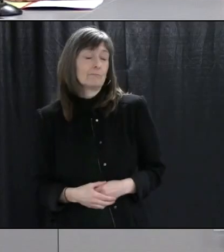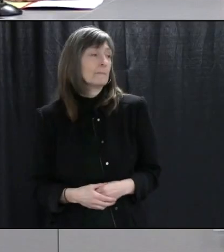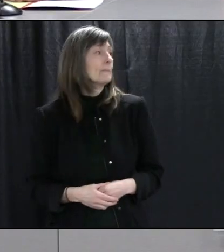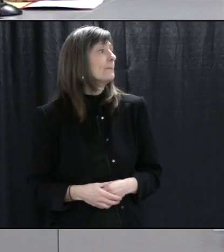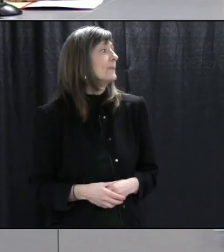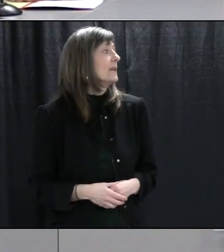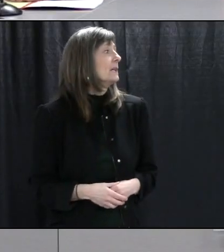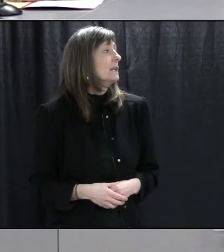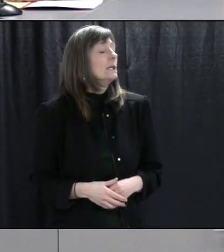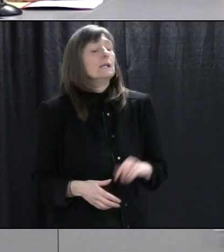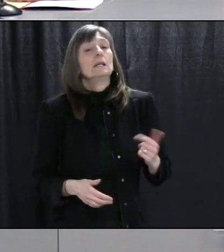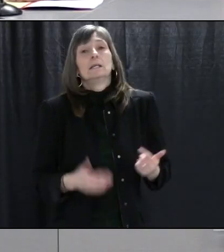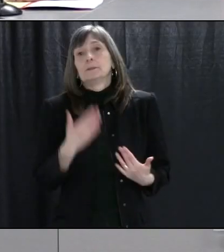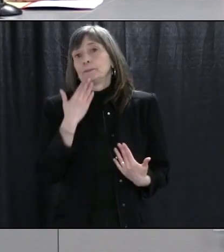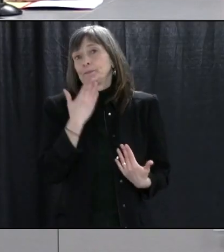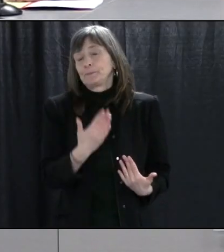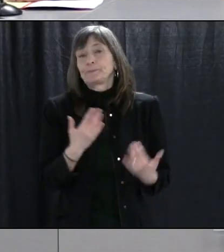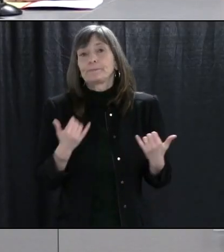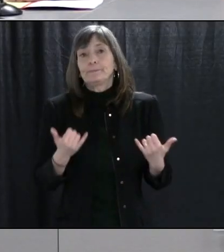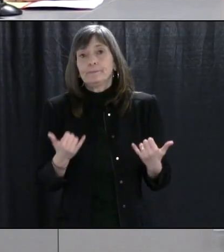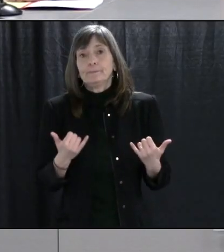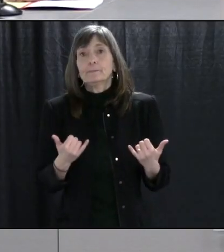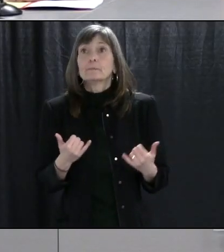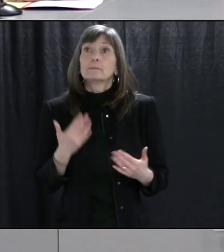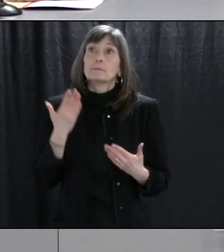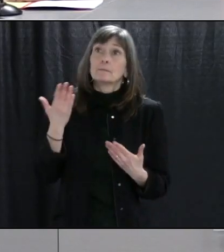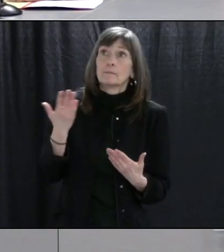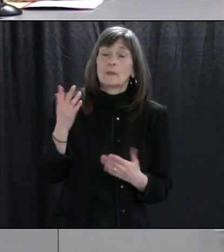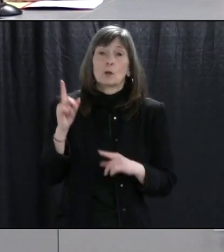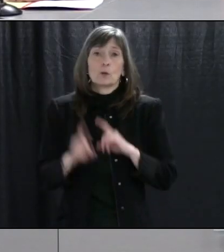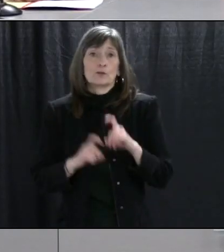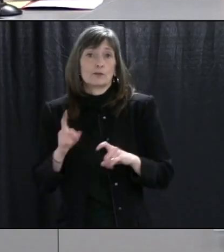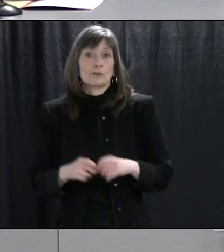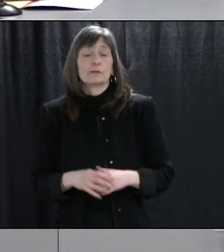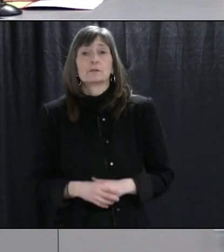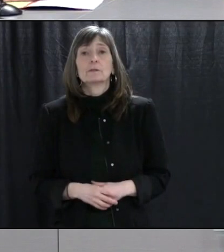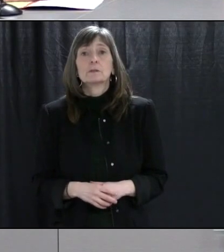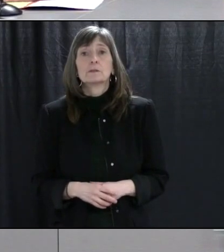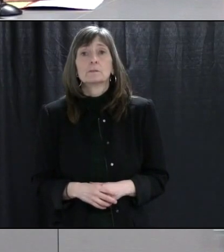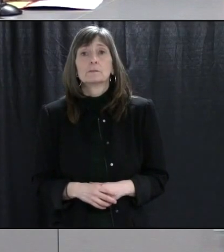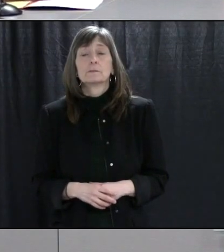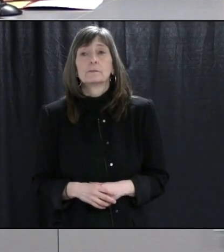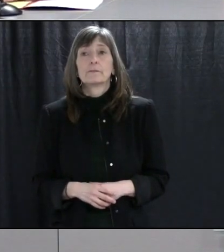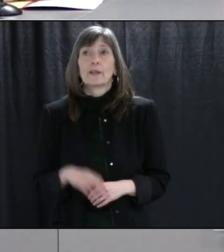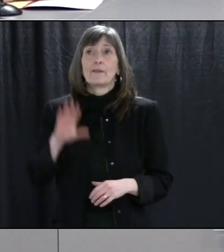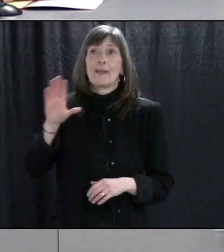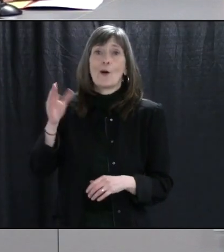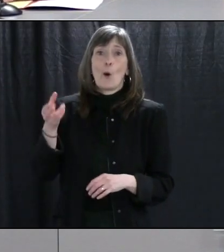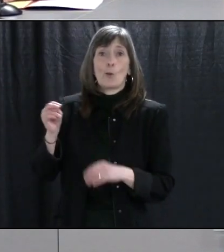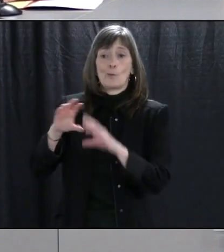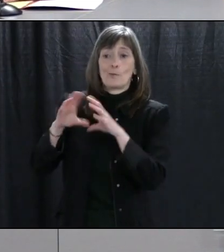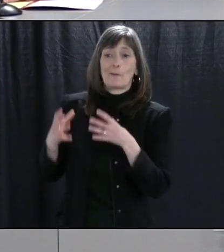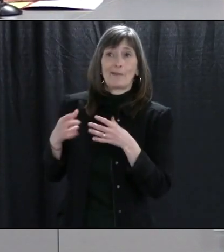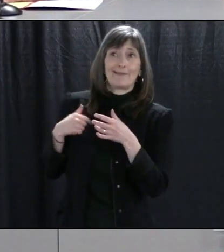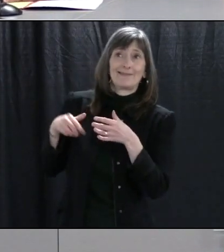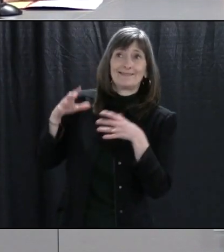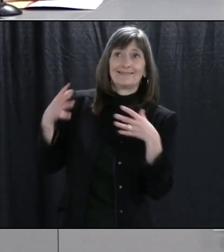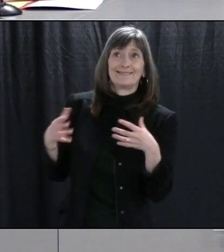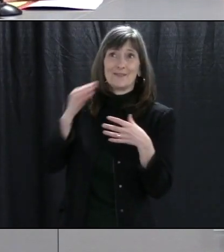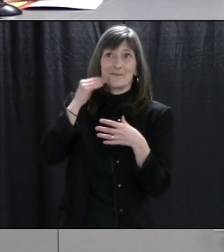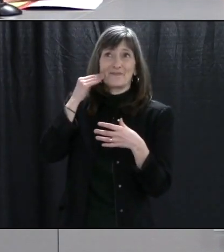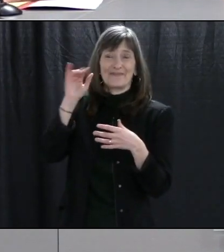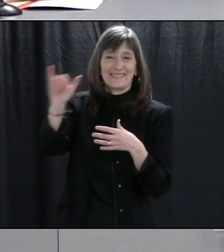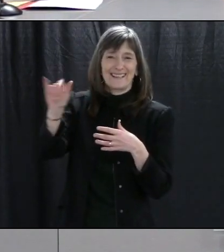Thank you, Minister Hagee. And we'll now go to the media, which are outside of this room in their own bubble, in their own